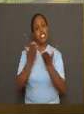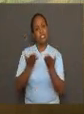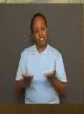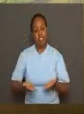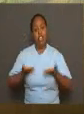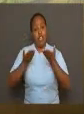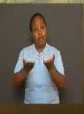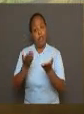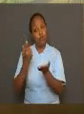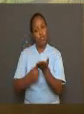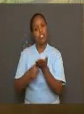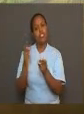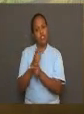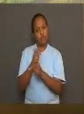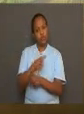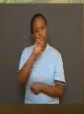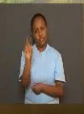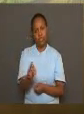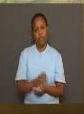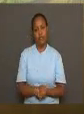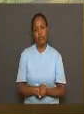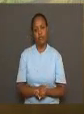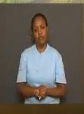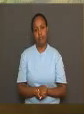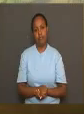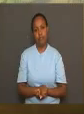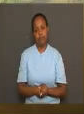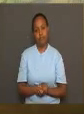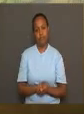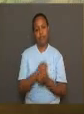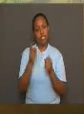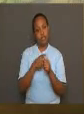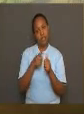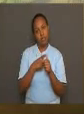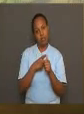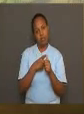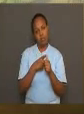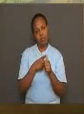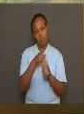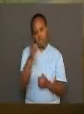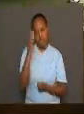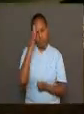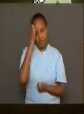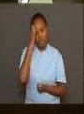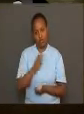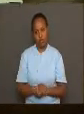these organizations? Write a list of the ones you are aware of.